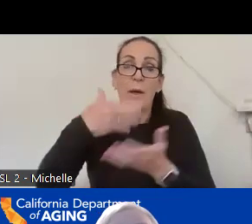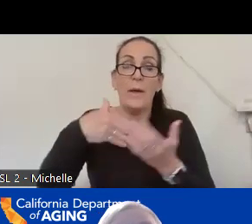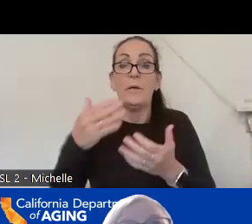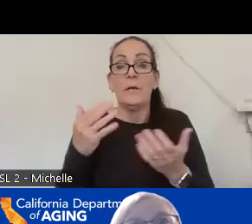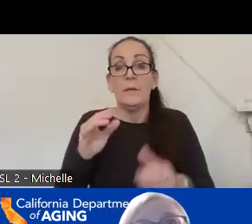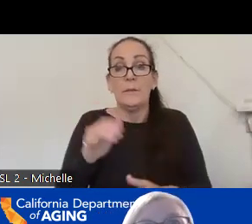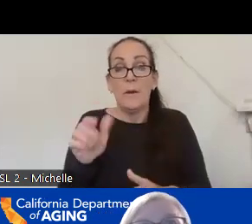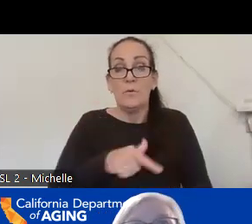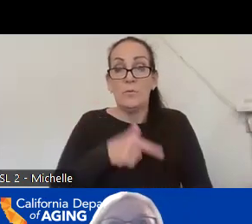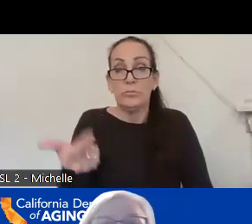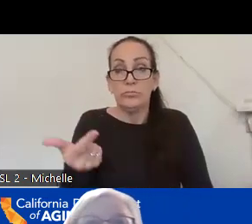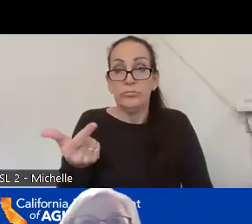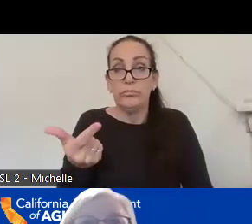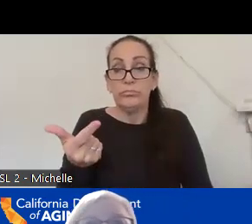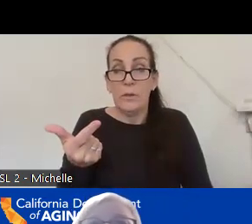over to you, Wynn.